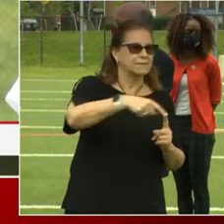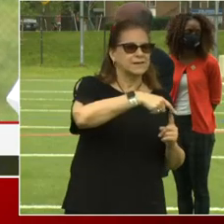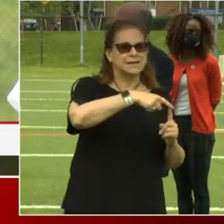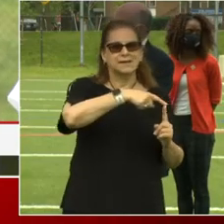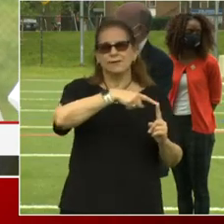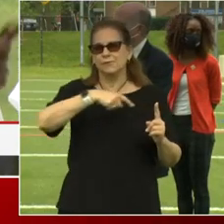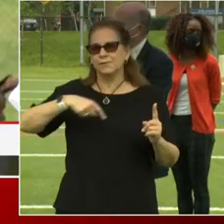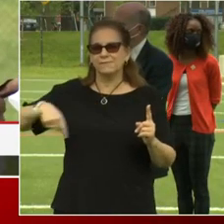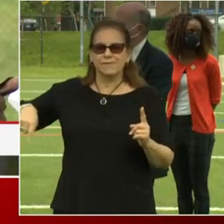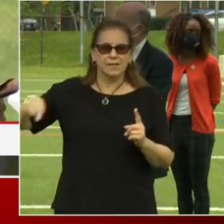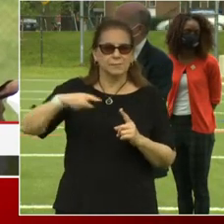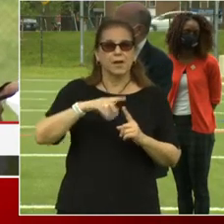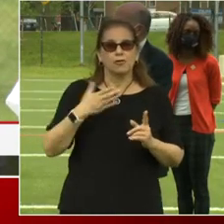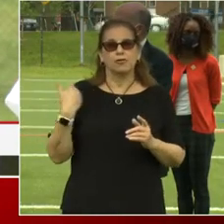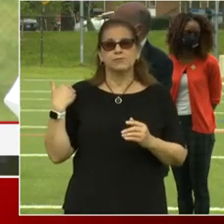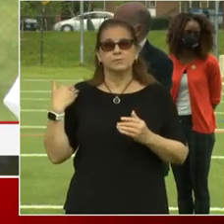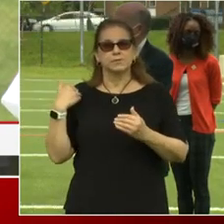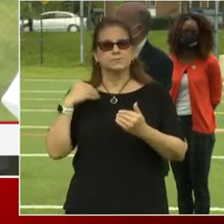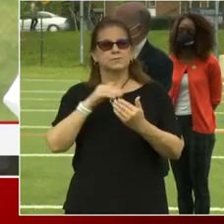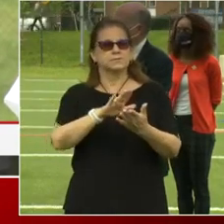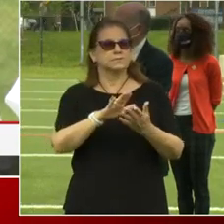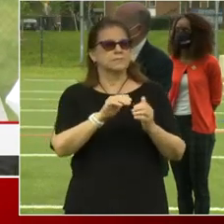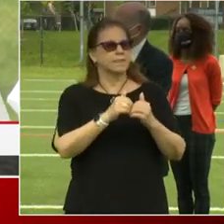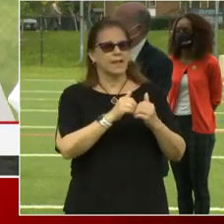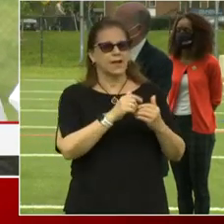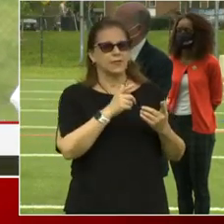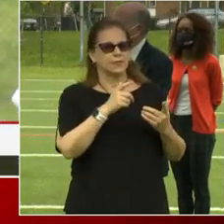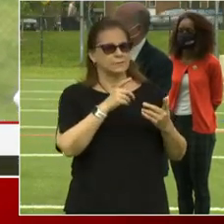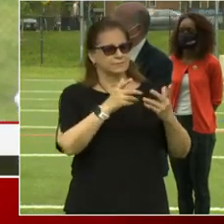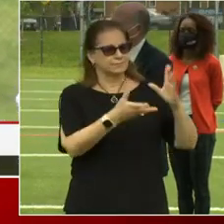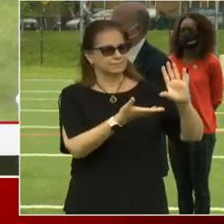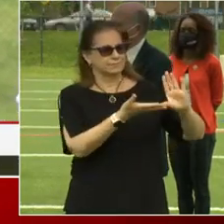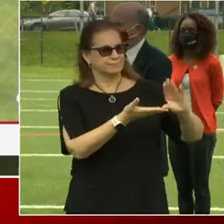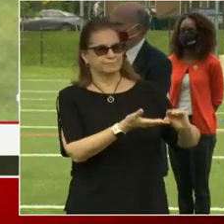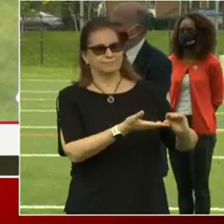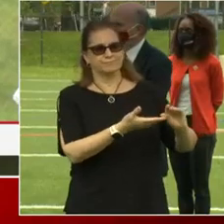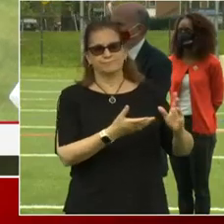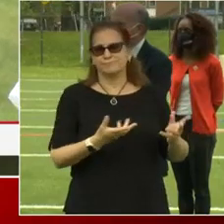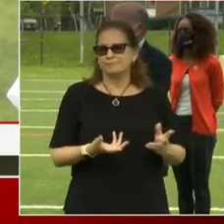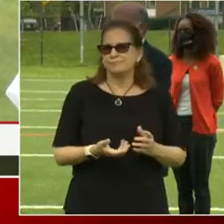out, arrest those who are in violation of the law, quite frankly.